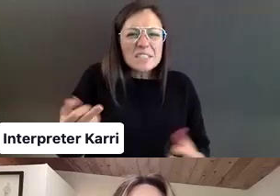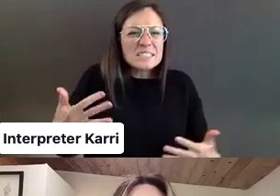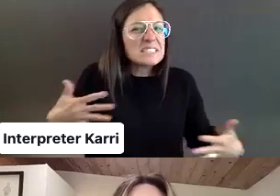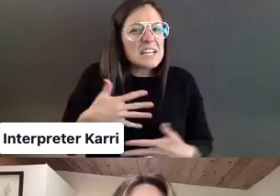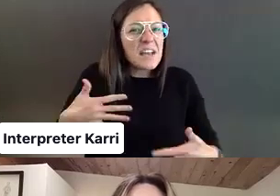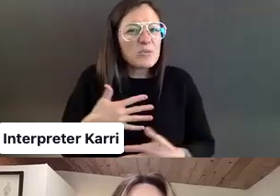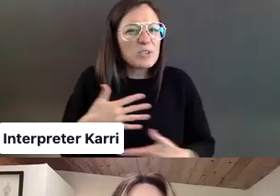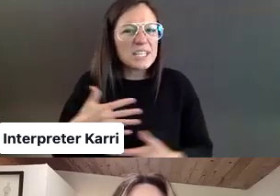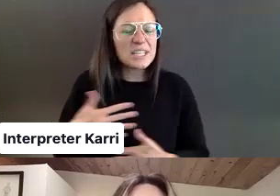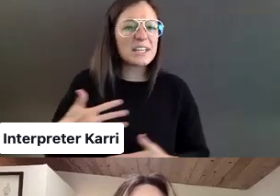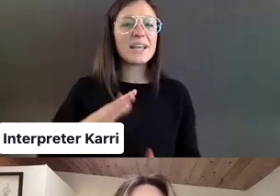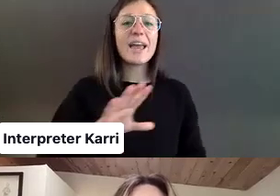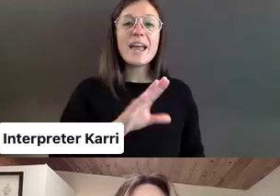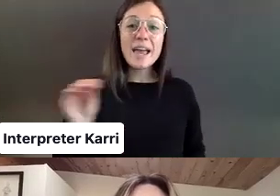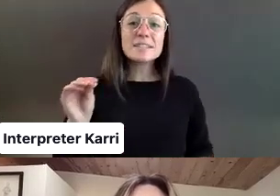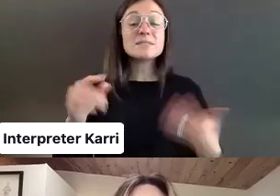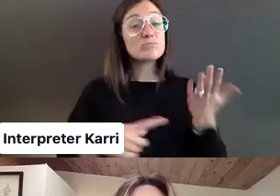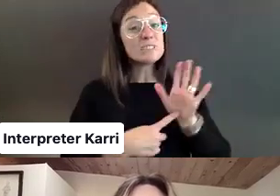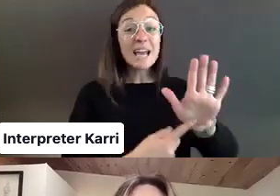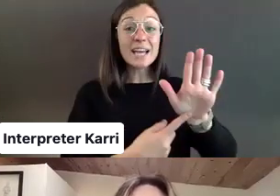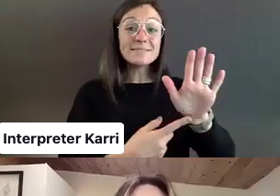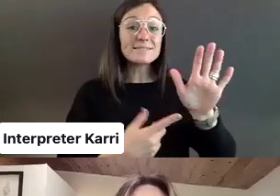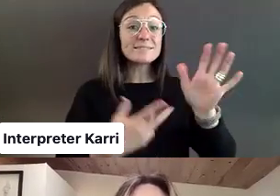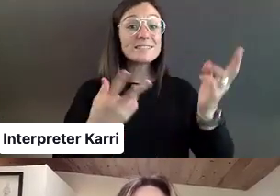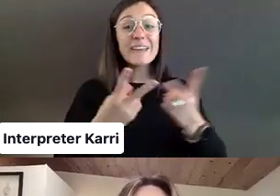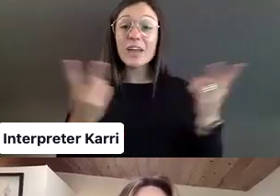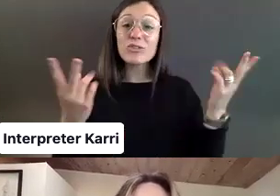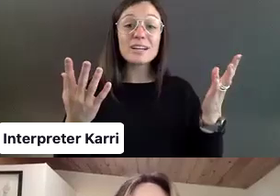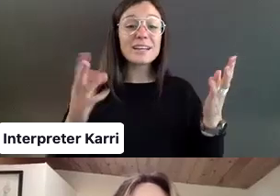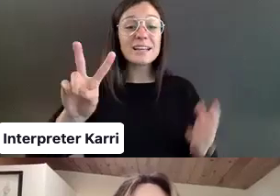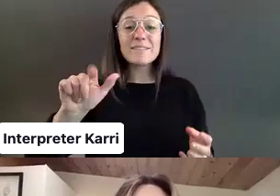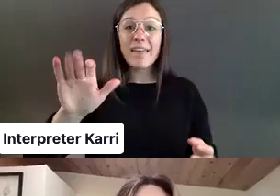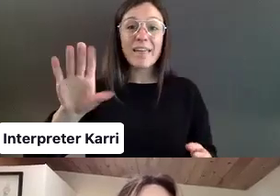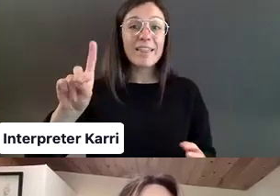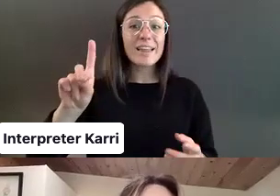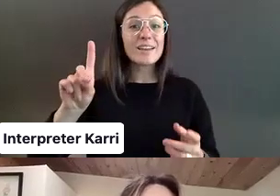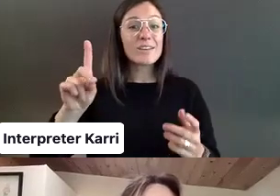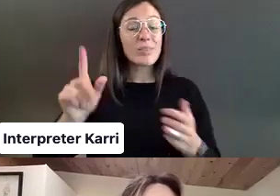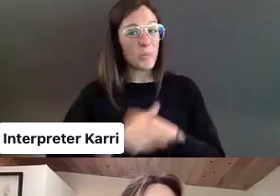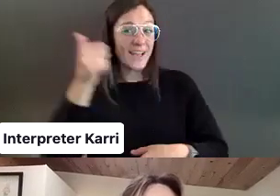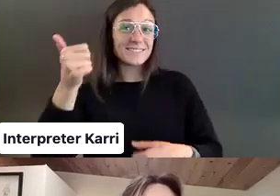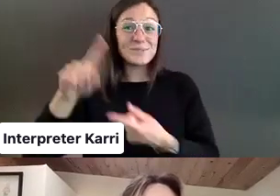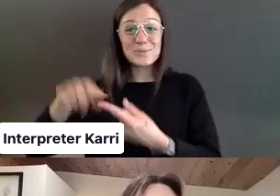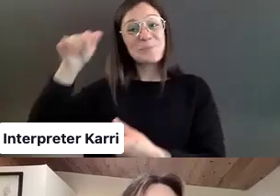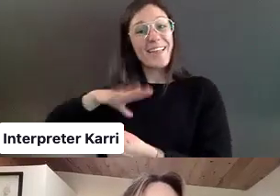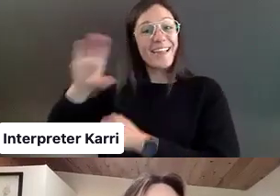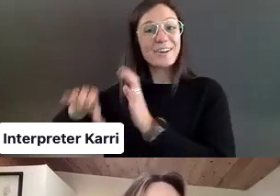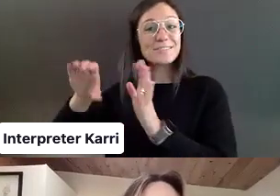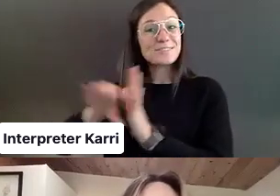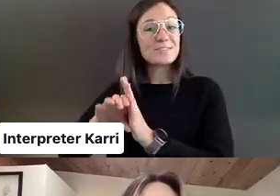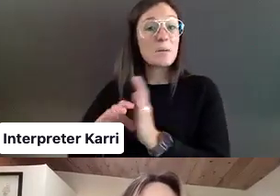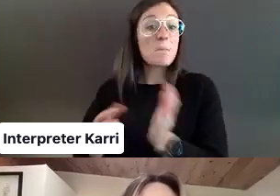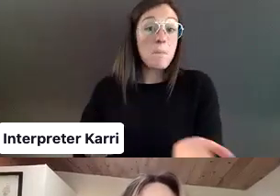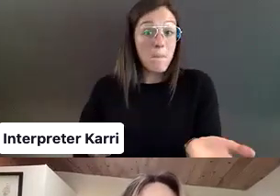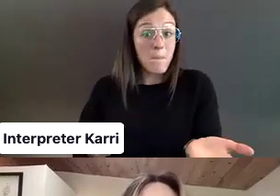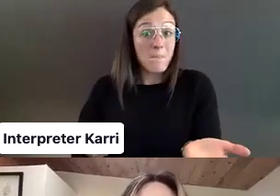scary and present very valid threats two male characters. And that is